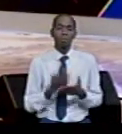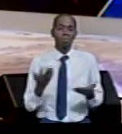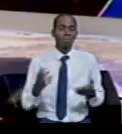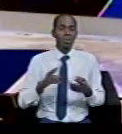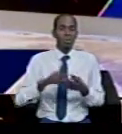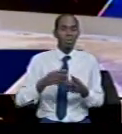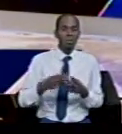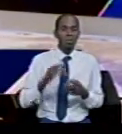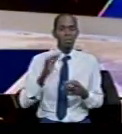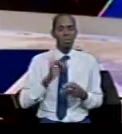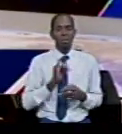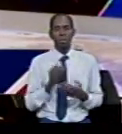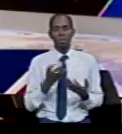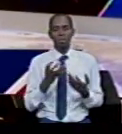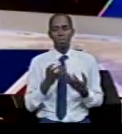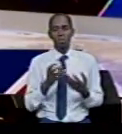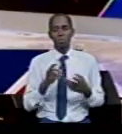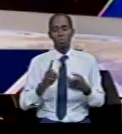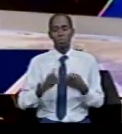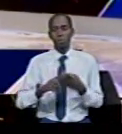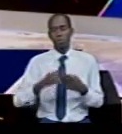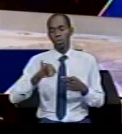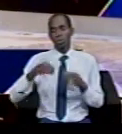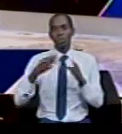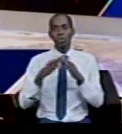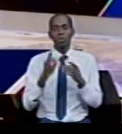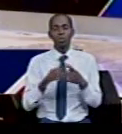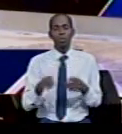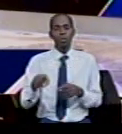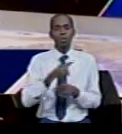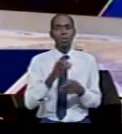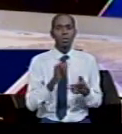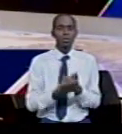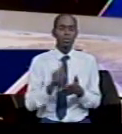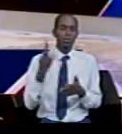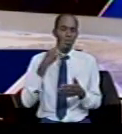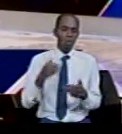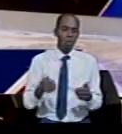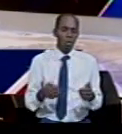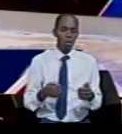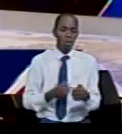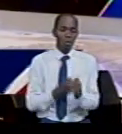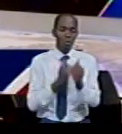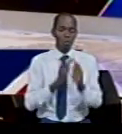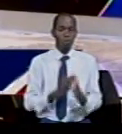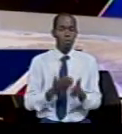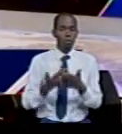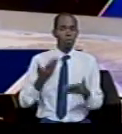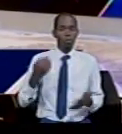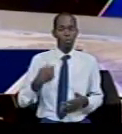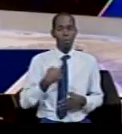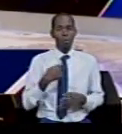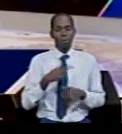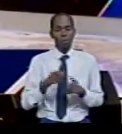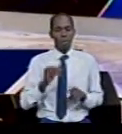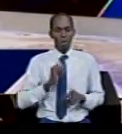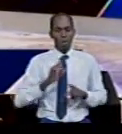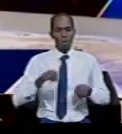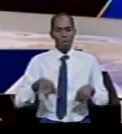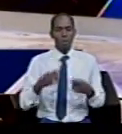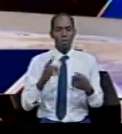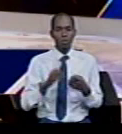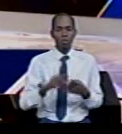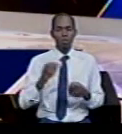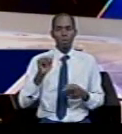I up to Jerusalem to them which were apostles before me, but I went into